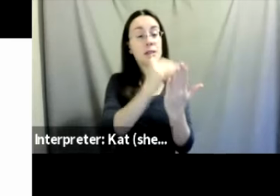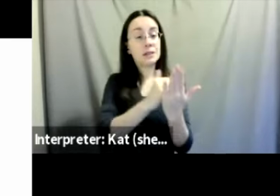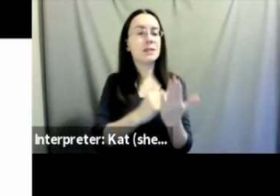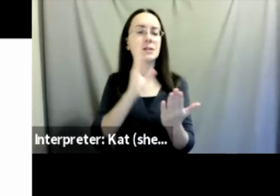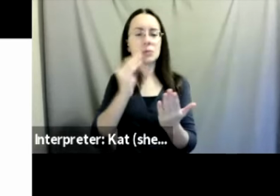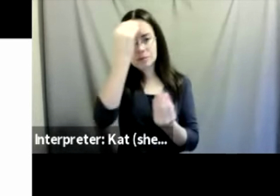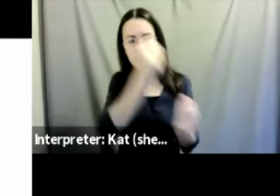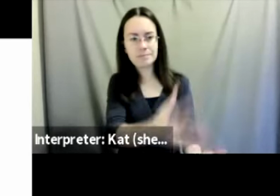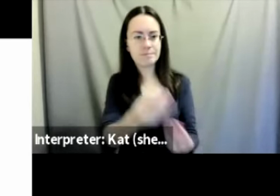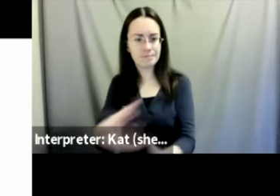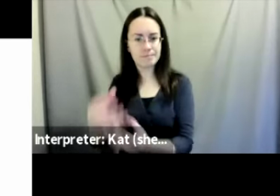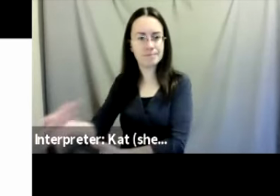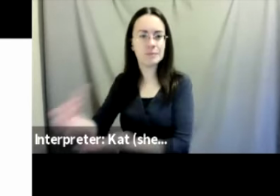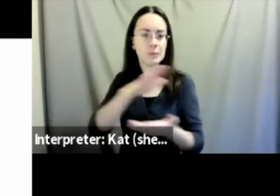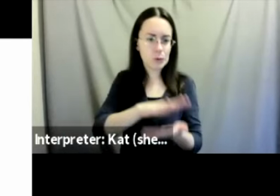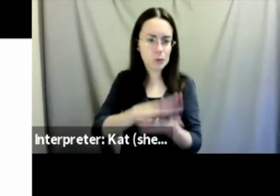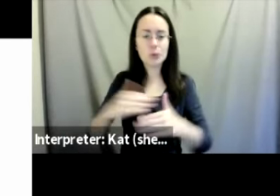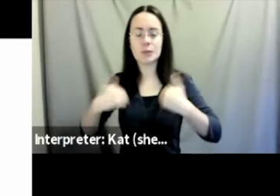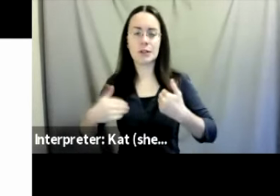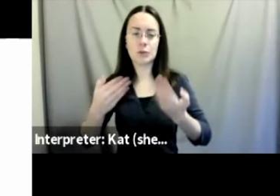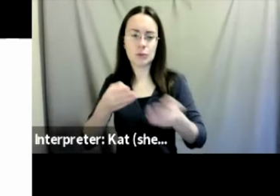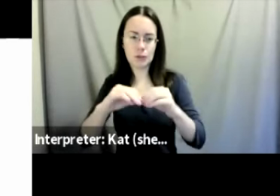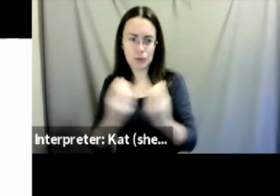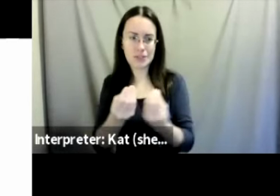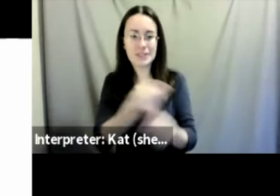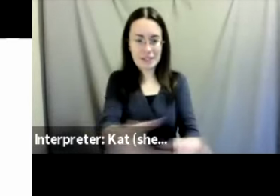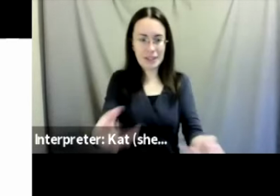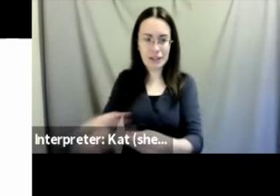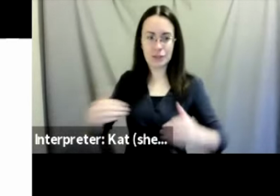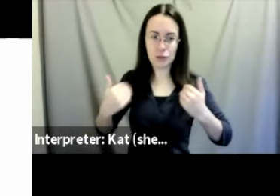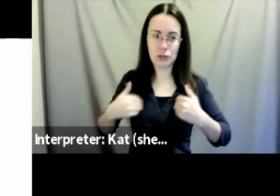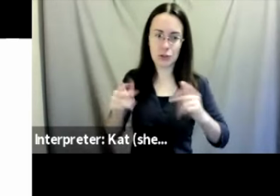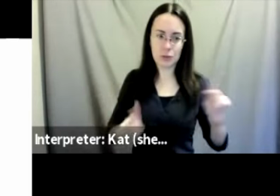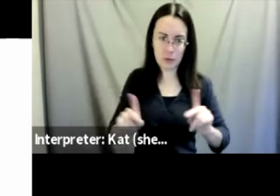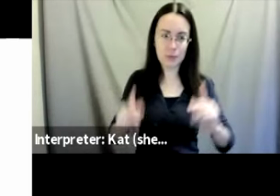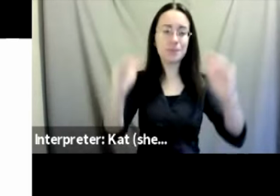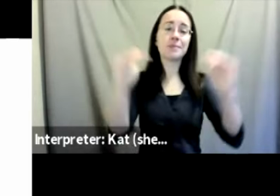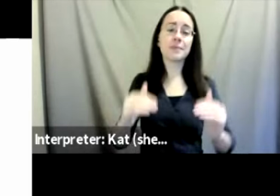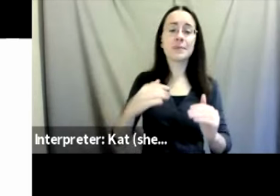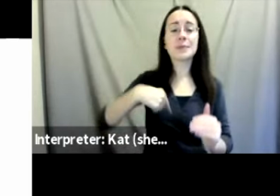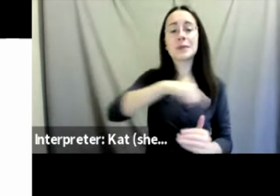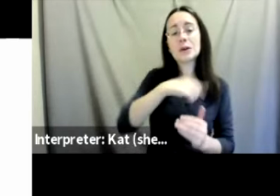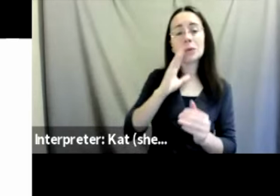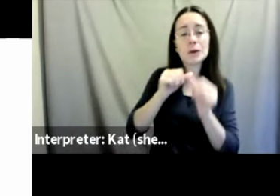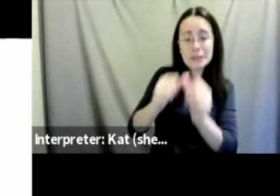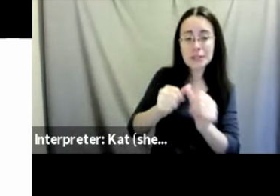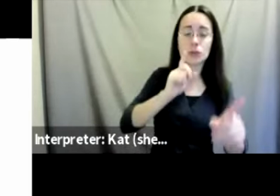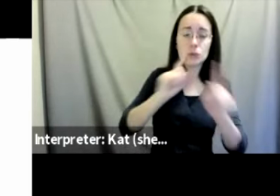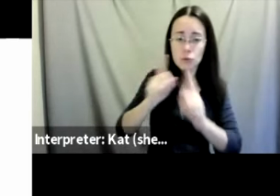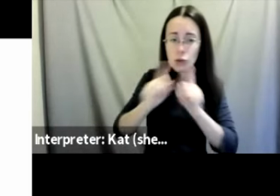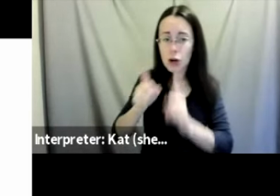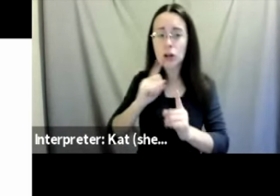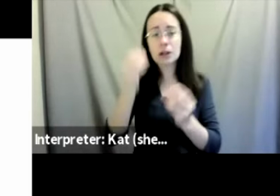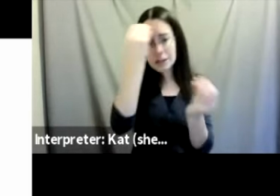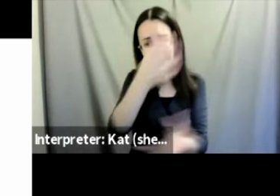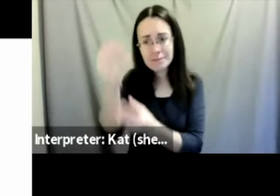people. We will continue talking about our group and research in order to inform other young people about what they can do to make change in their communities and inspire other